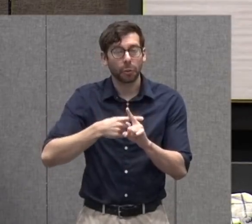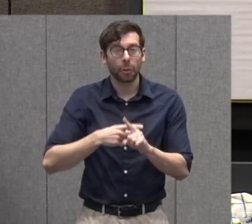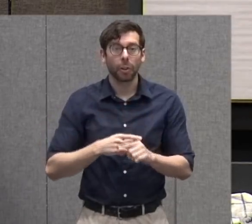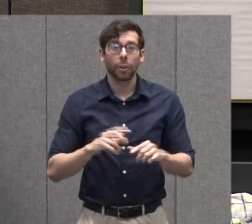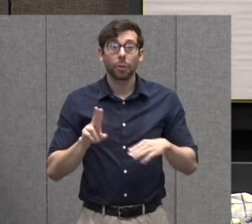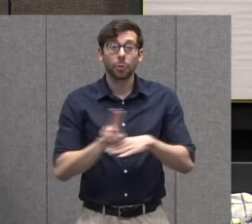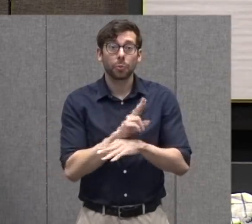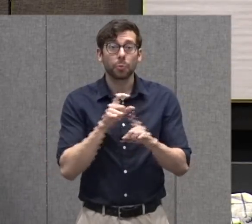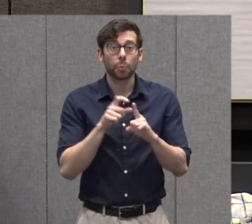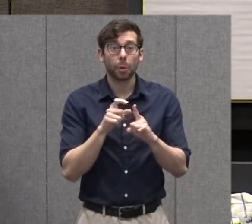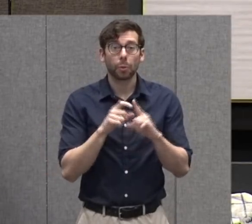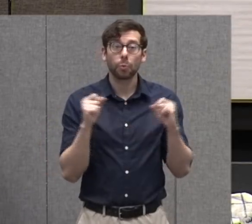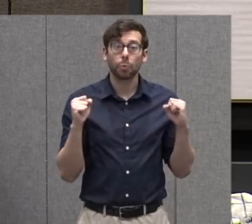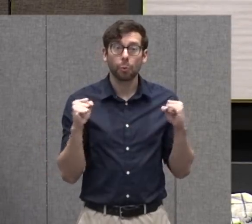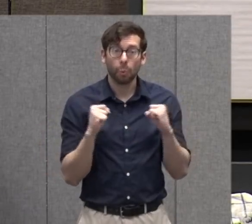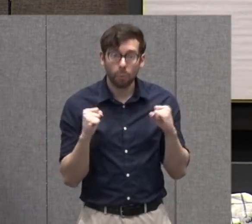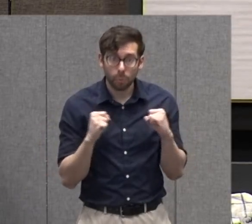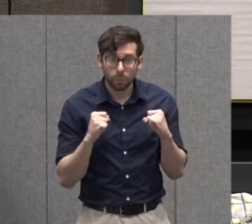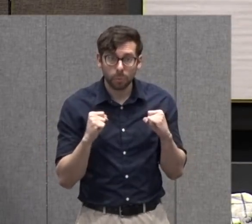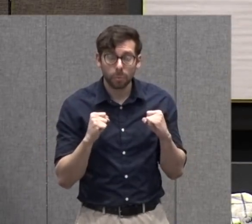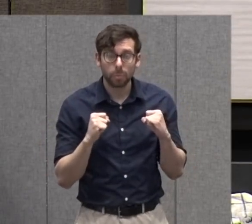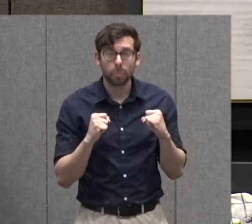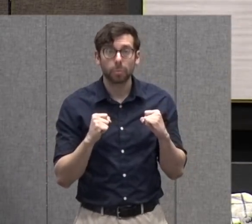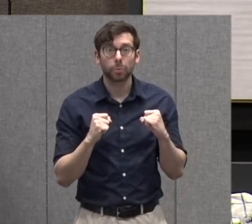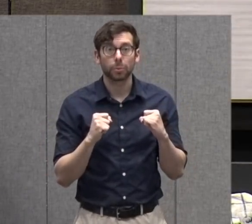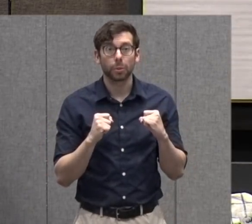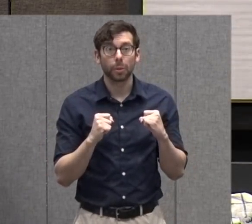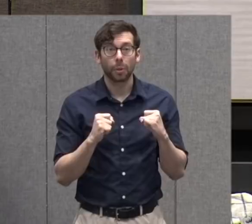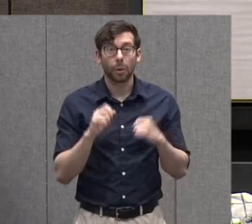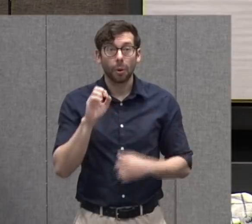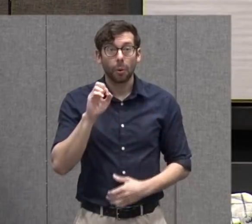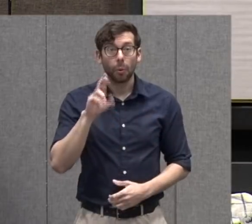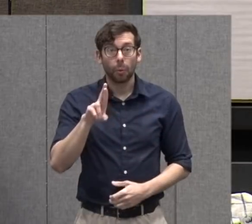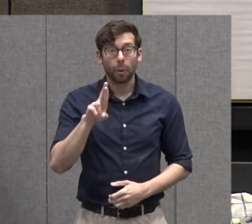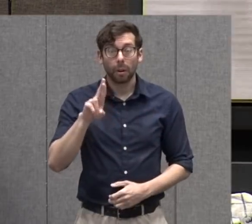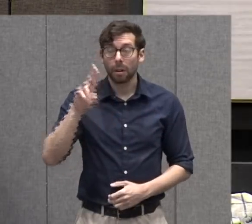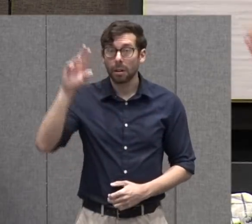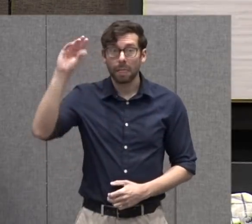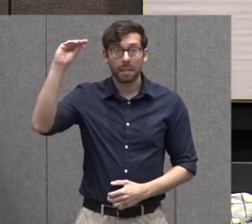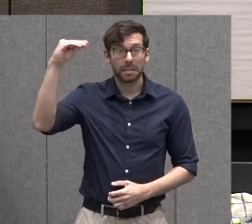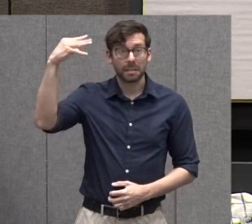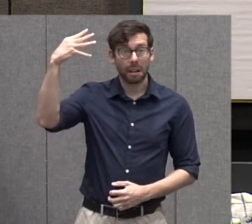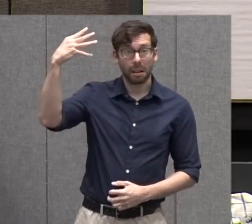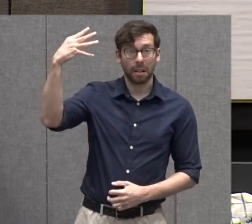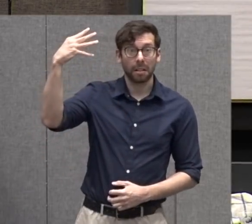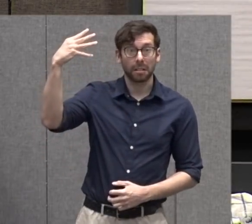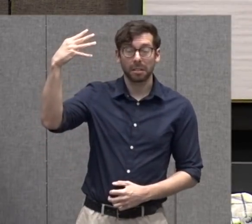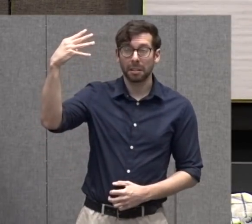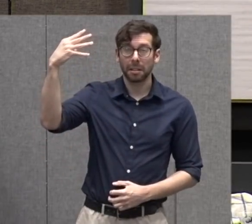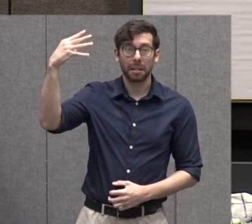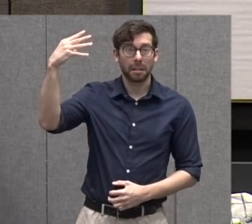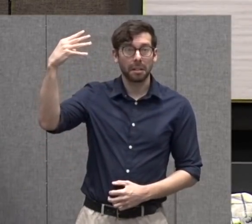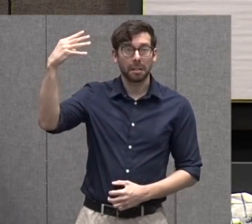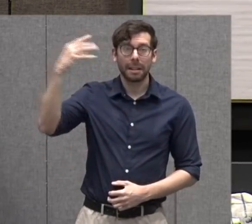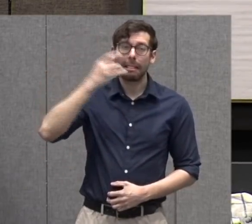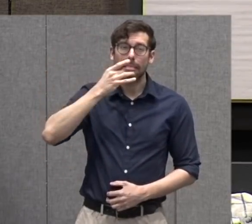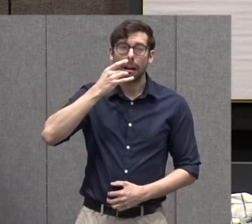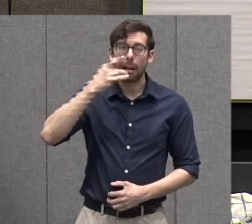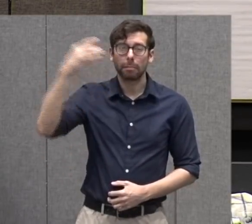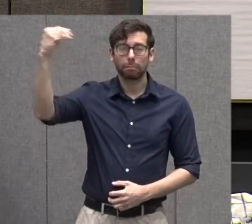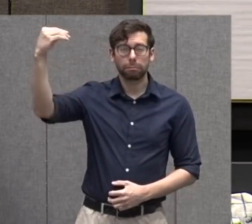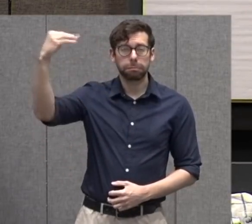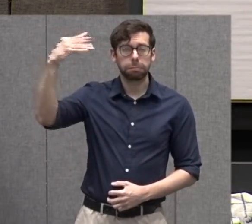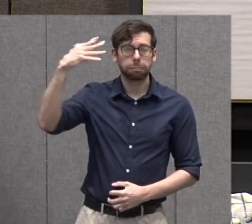We can use the idea that the sun gives us daylight and it also gives